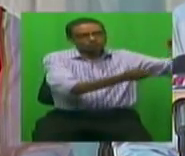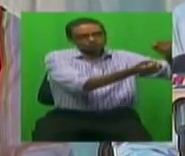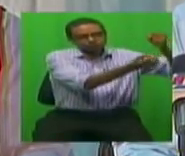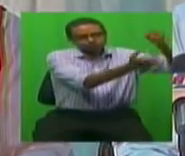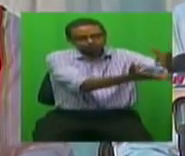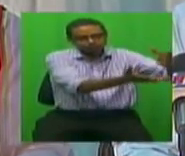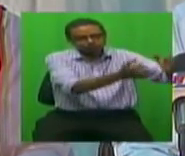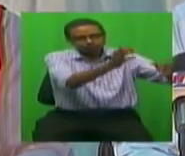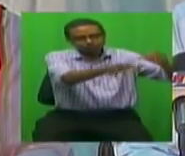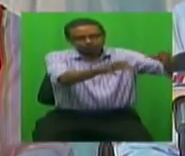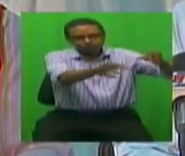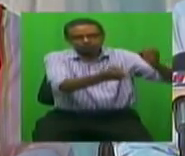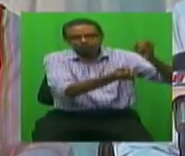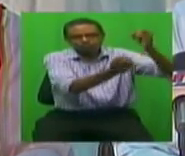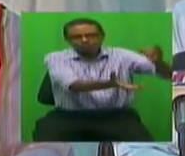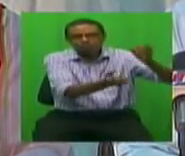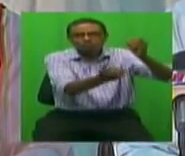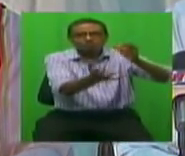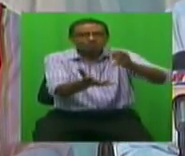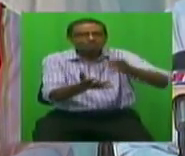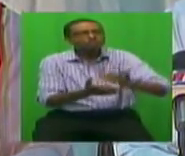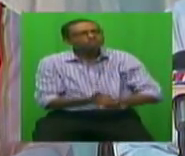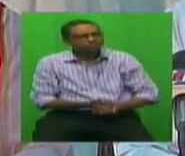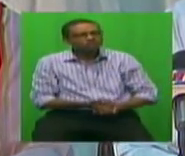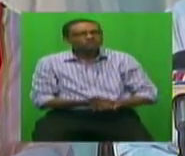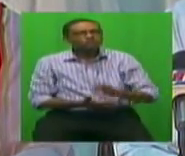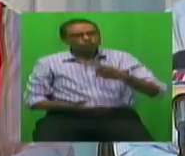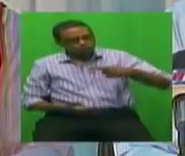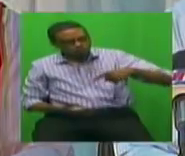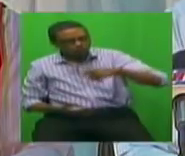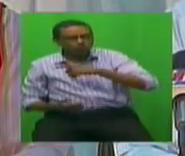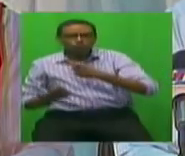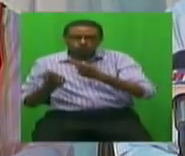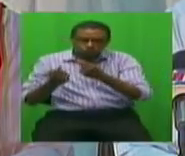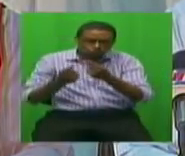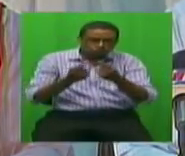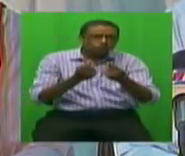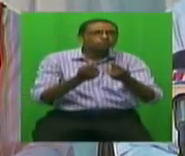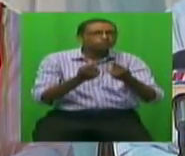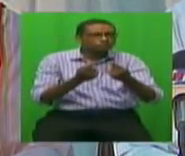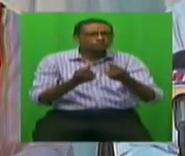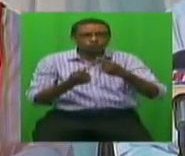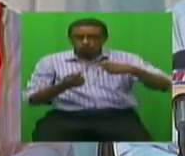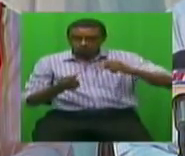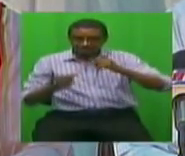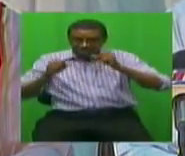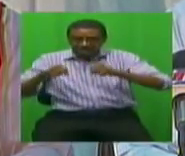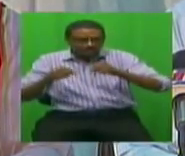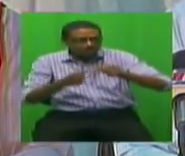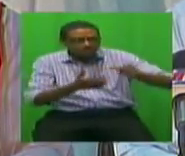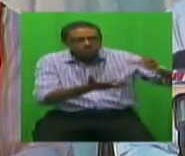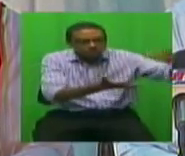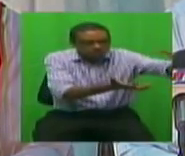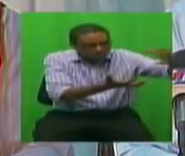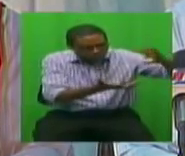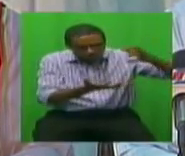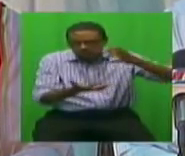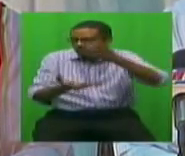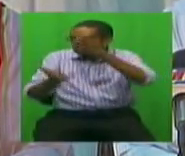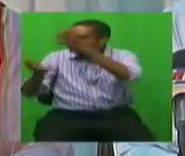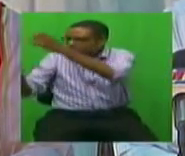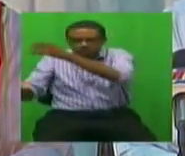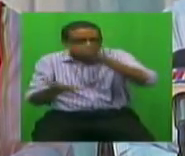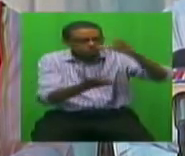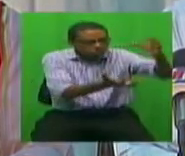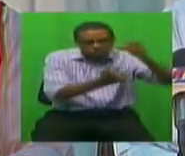and damaged during the flood. We are doing everything that we can to ensure that these items are collected and disposed of properly.